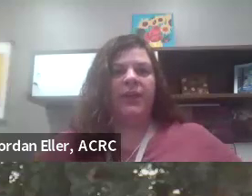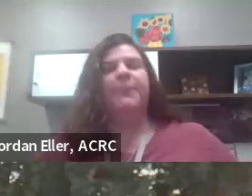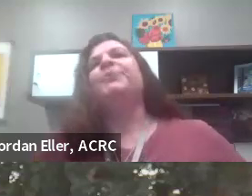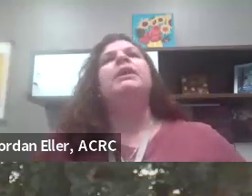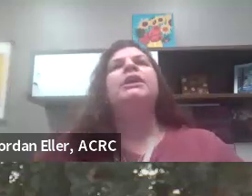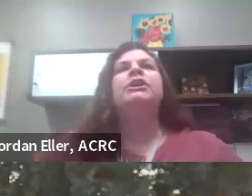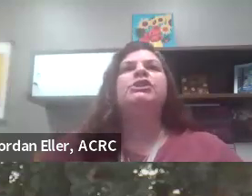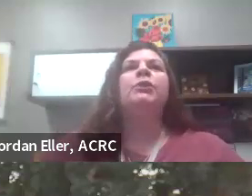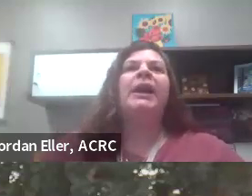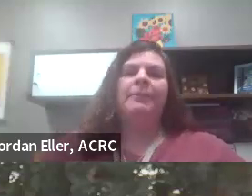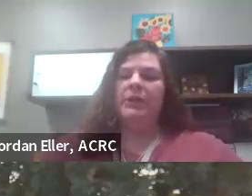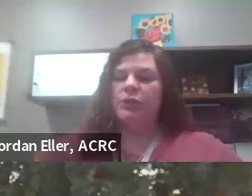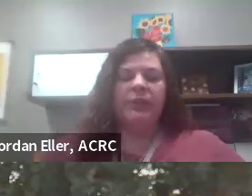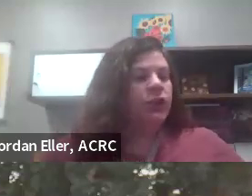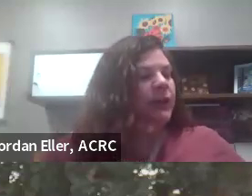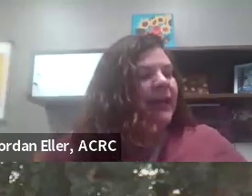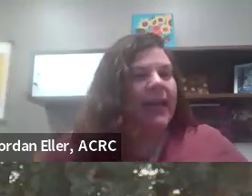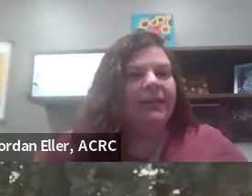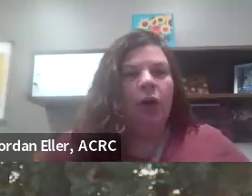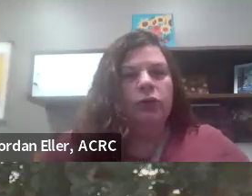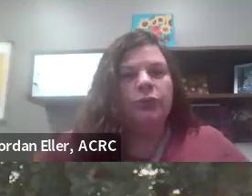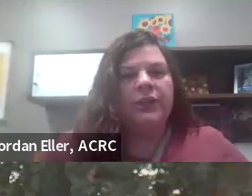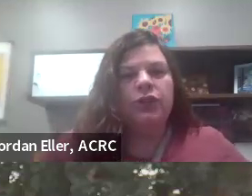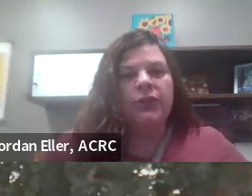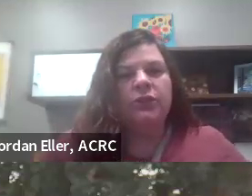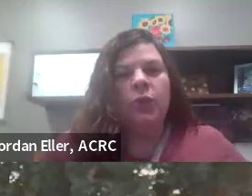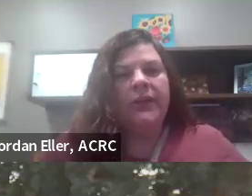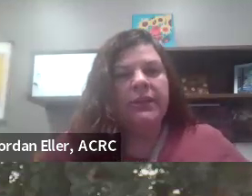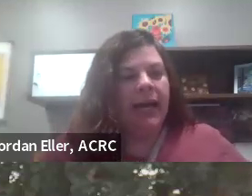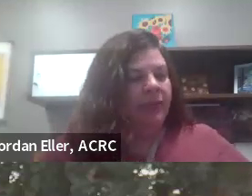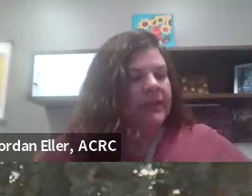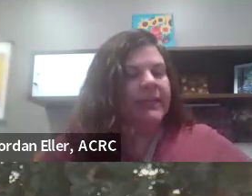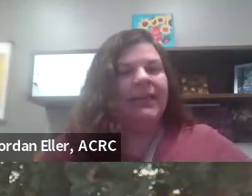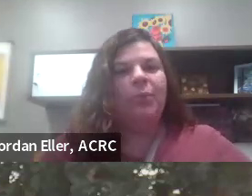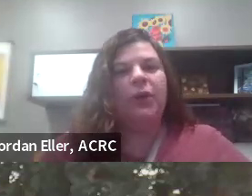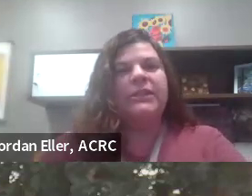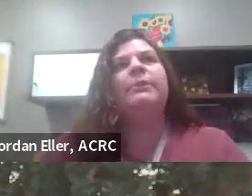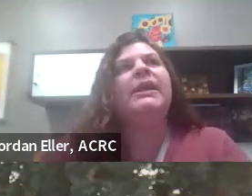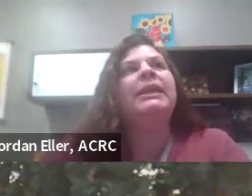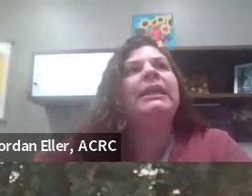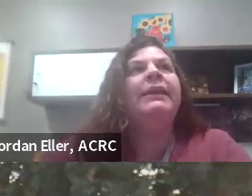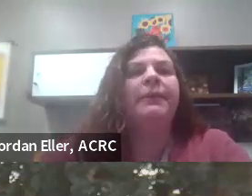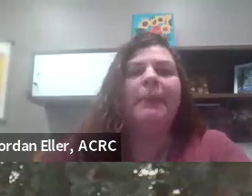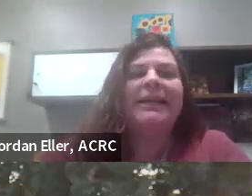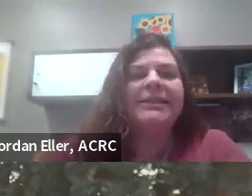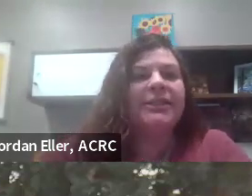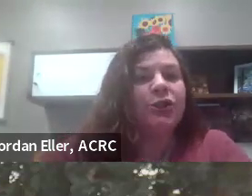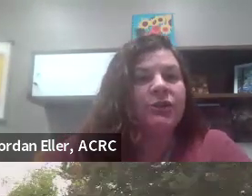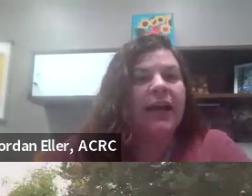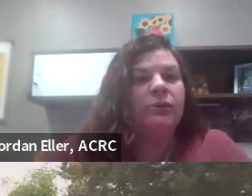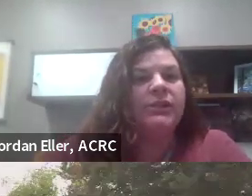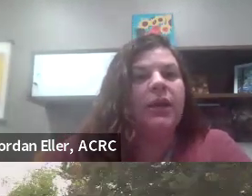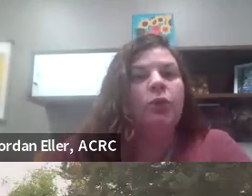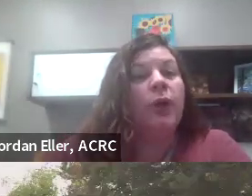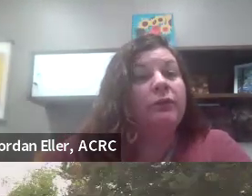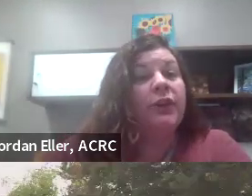Cool, Hubert, thank you. So this year again, Alta Regional is going to have a team participating in the My